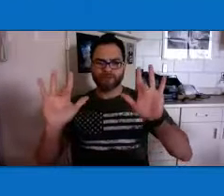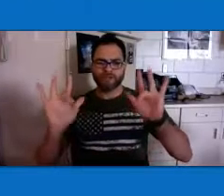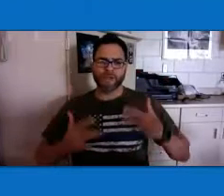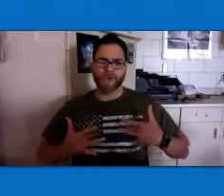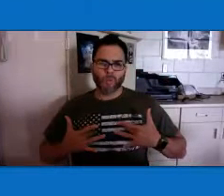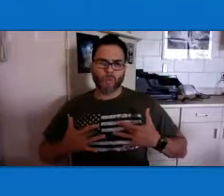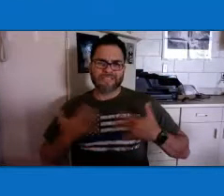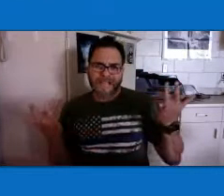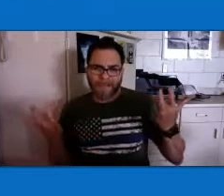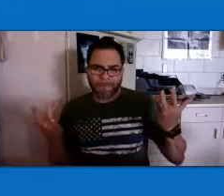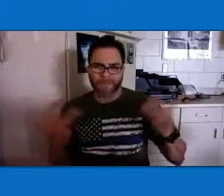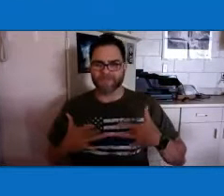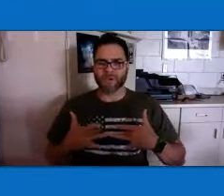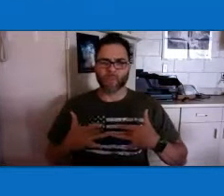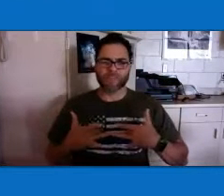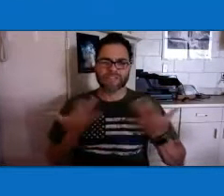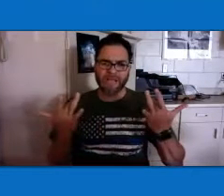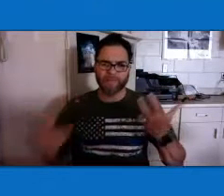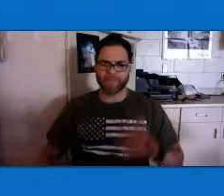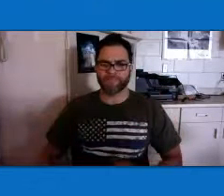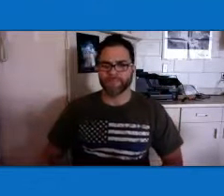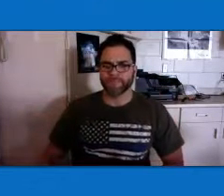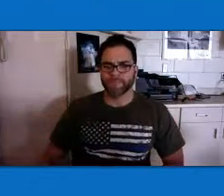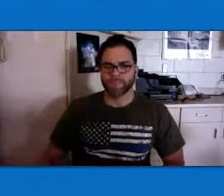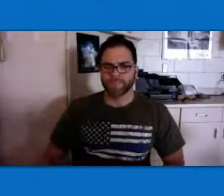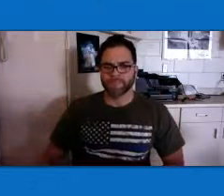Middle finger. What's up? What's up?